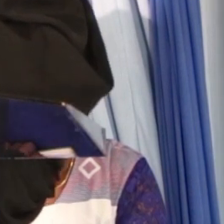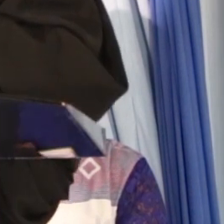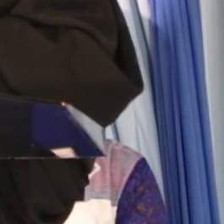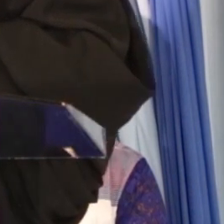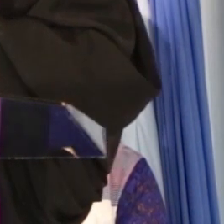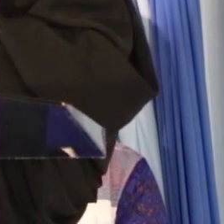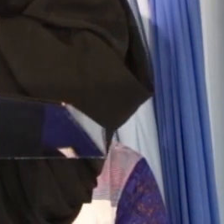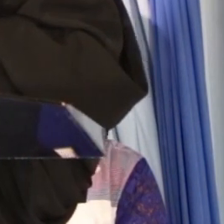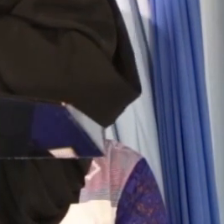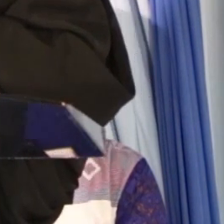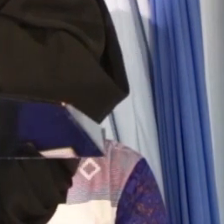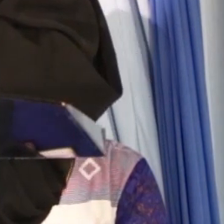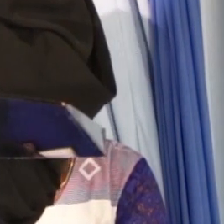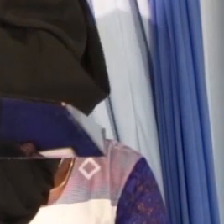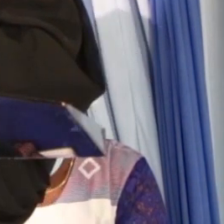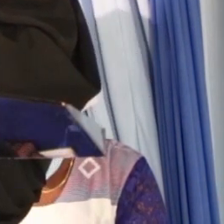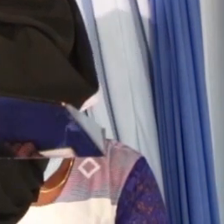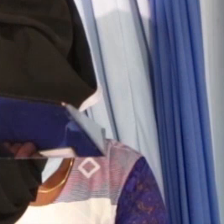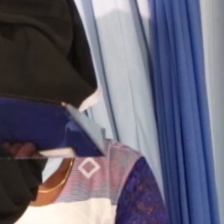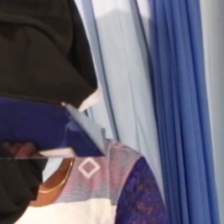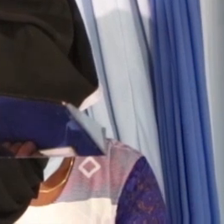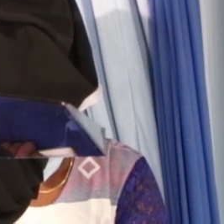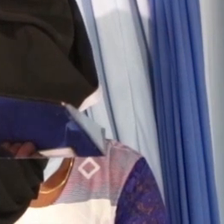overcome. Bring this one